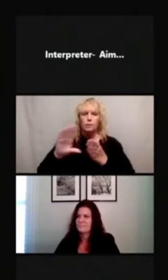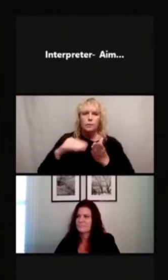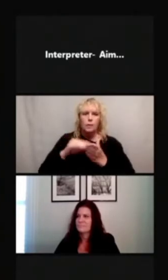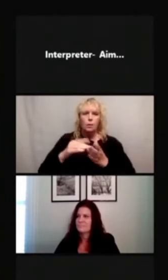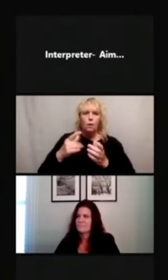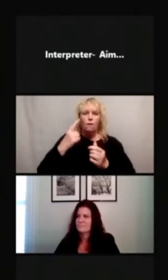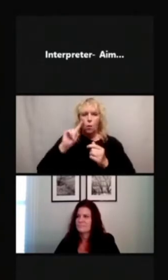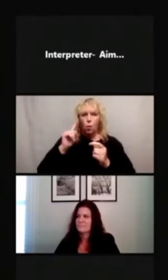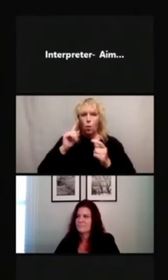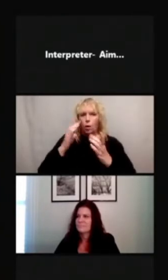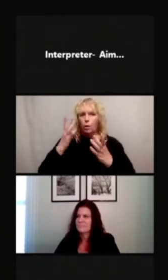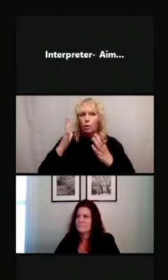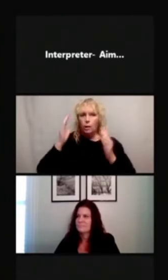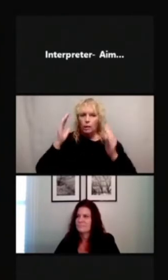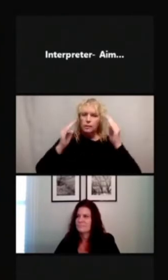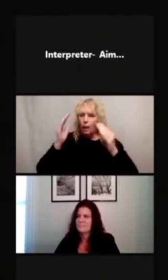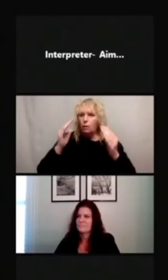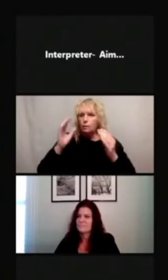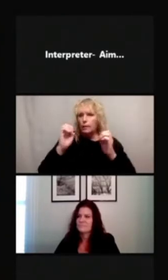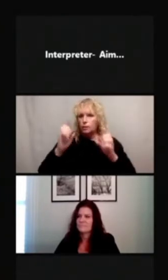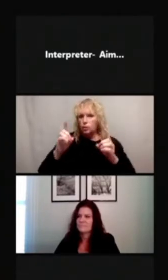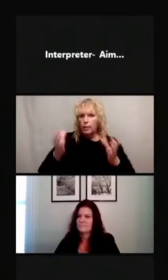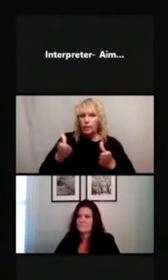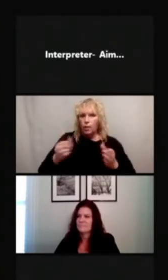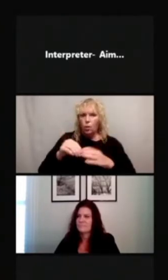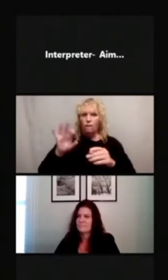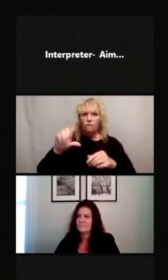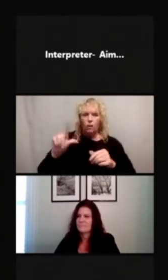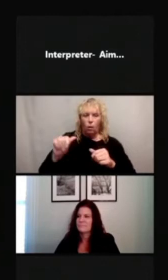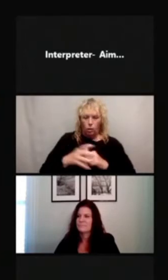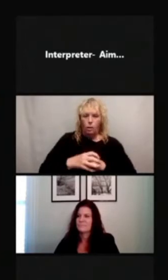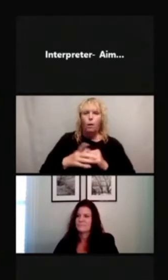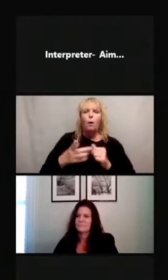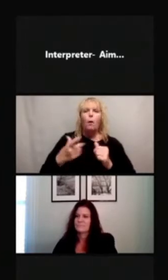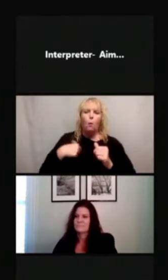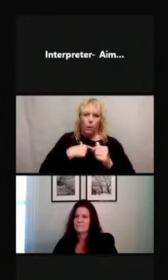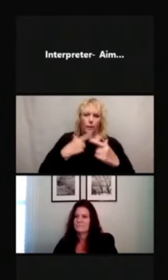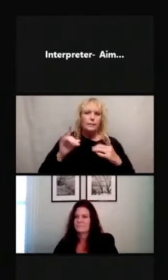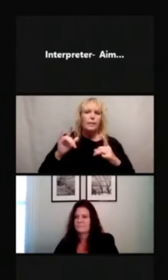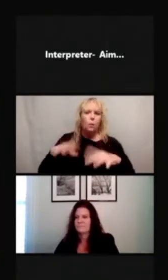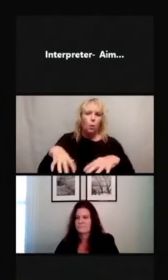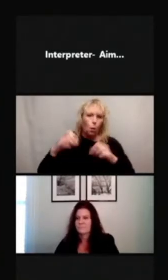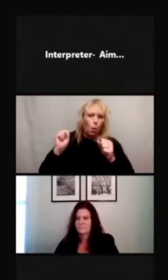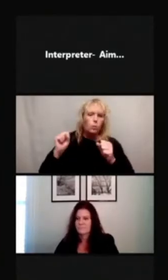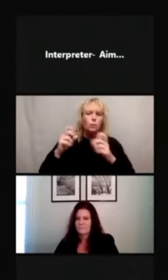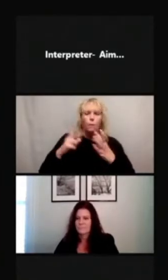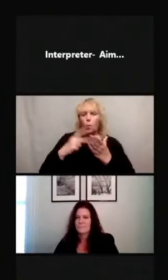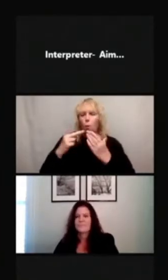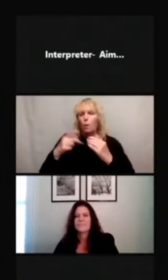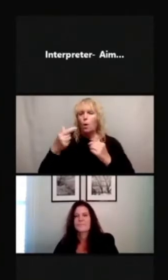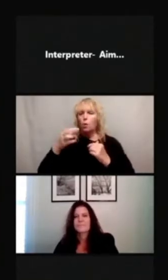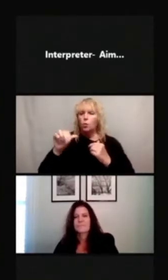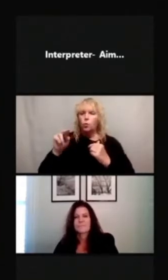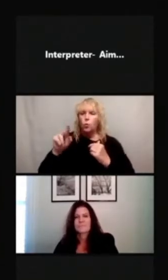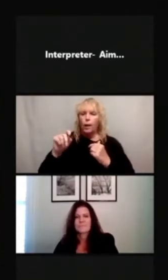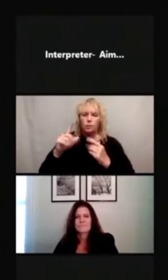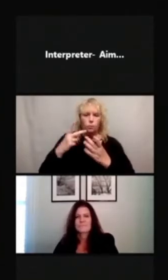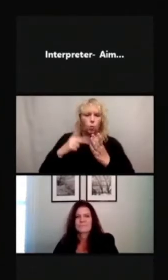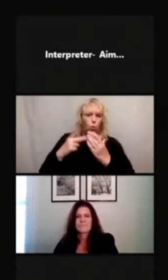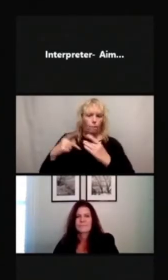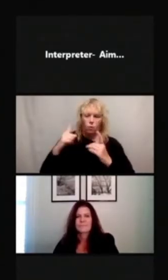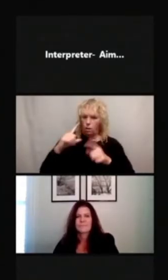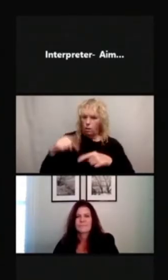adult educators here in Florida. We've hosted a health literacy initiative and grants program for the last 11